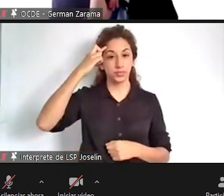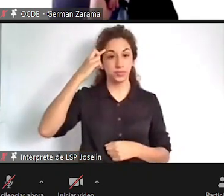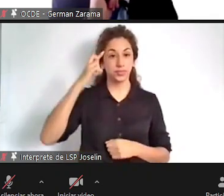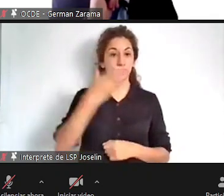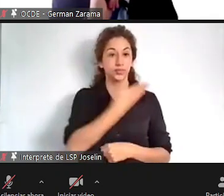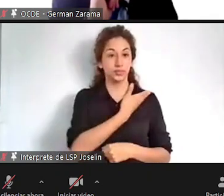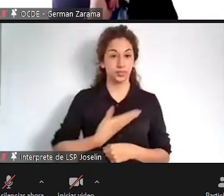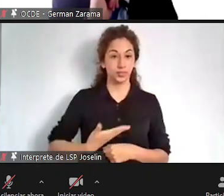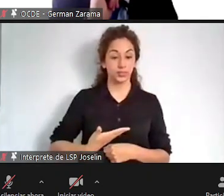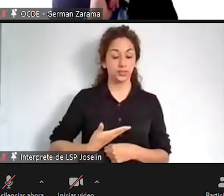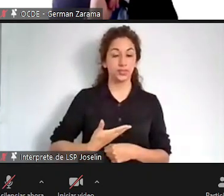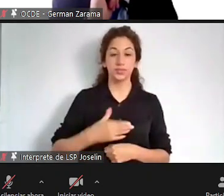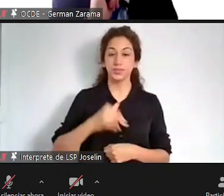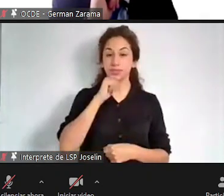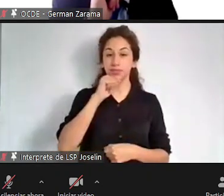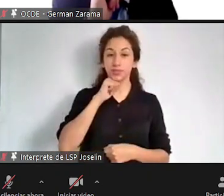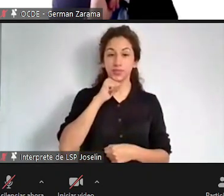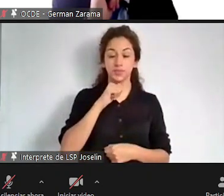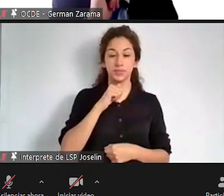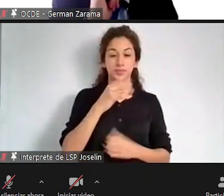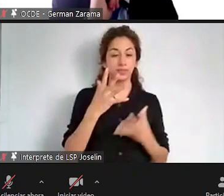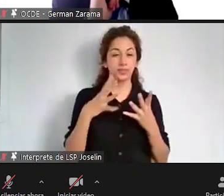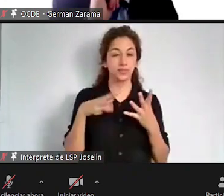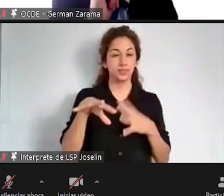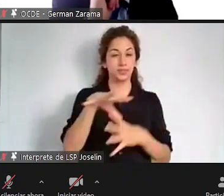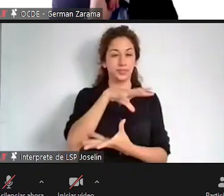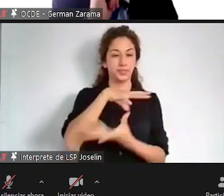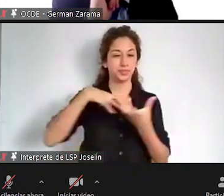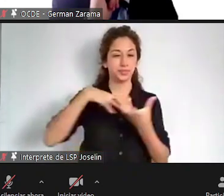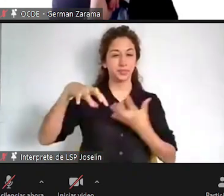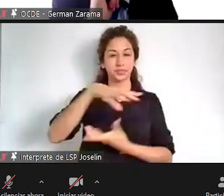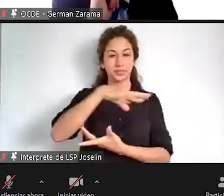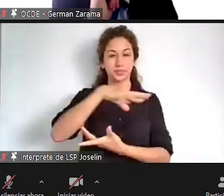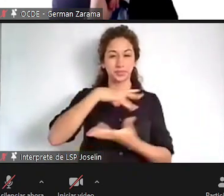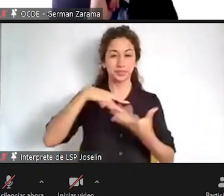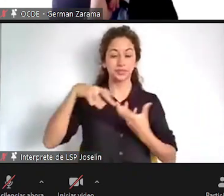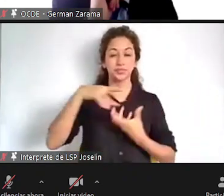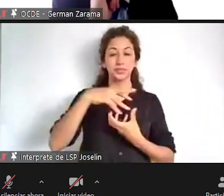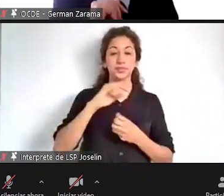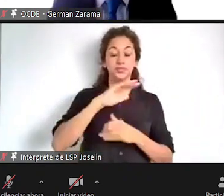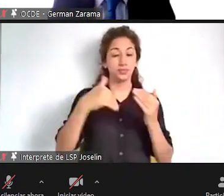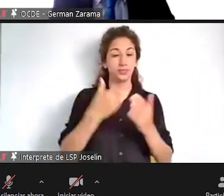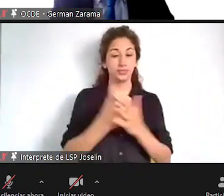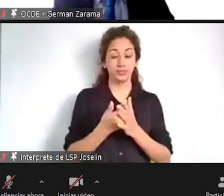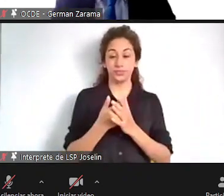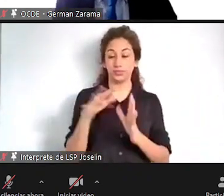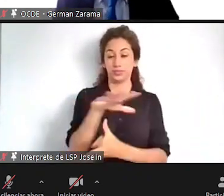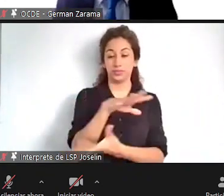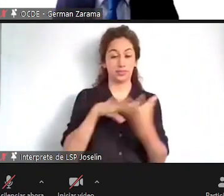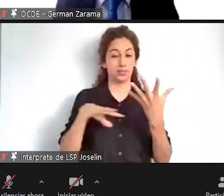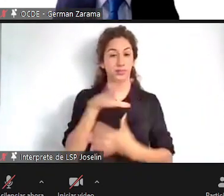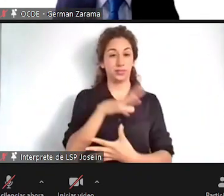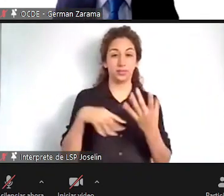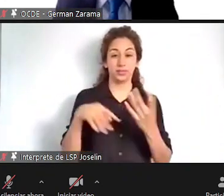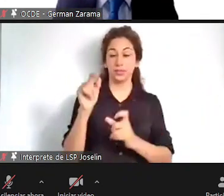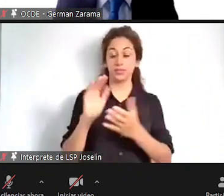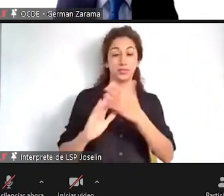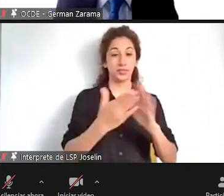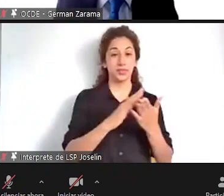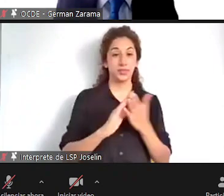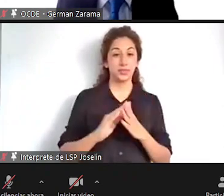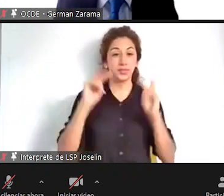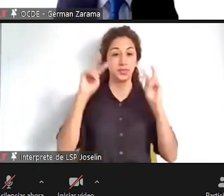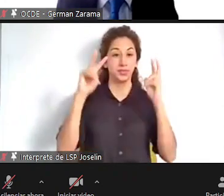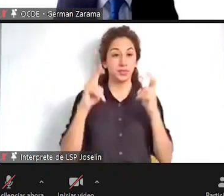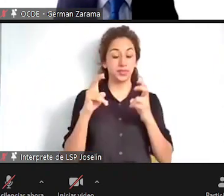public policies that are not the right ones that have entangled the population and the economic